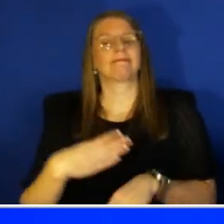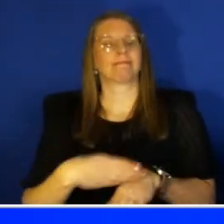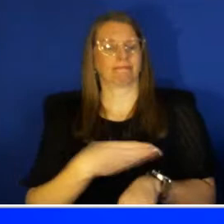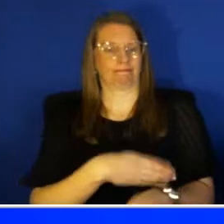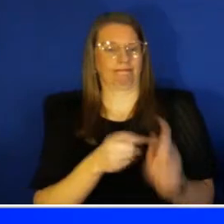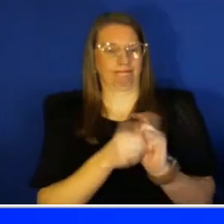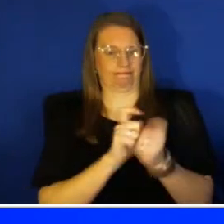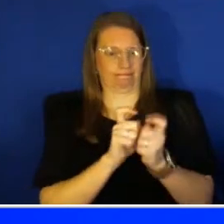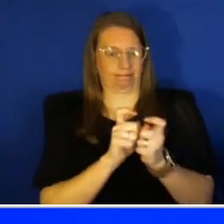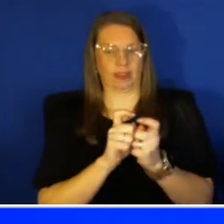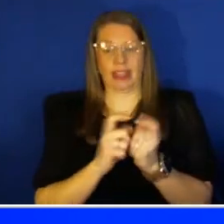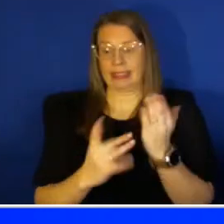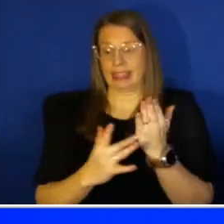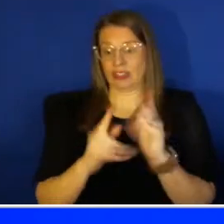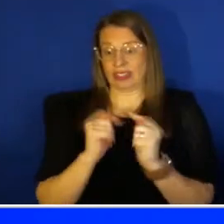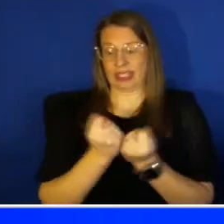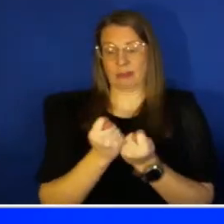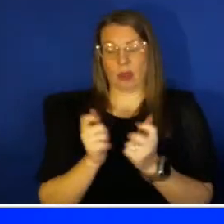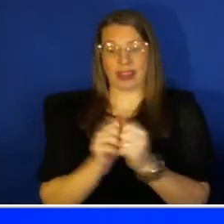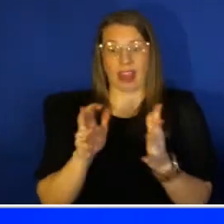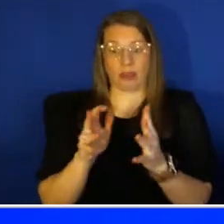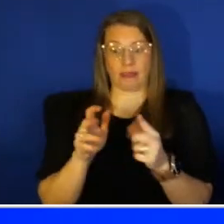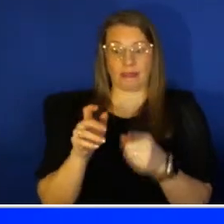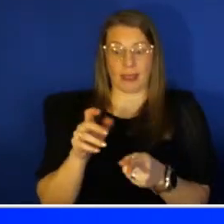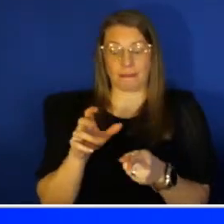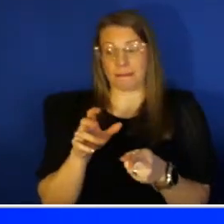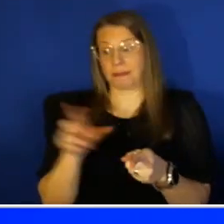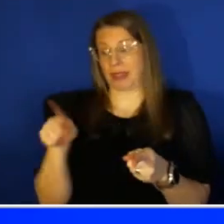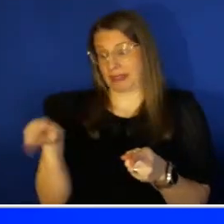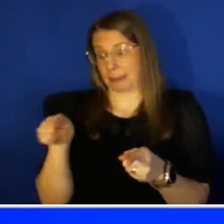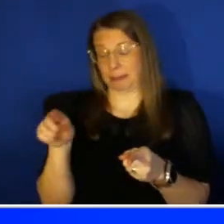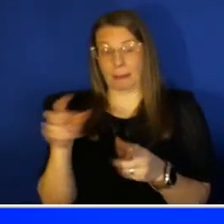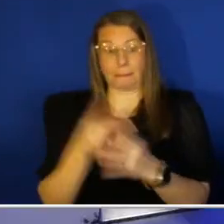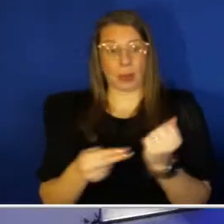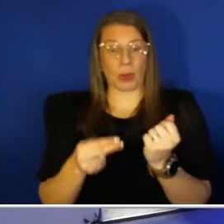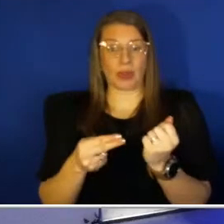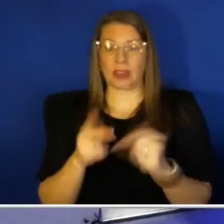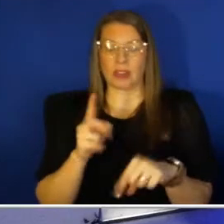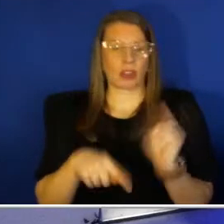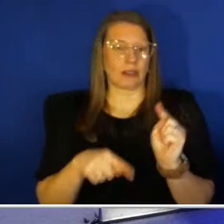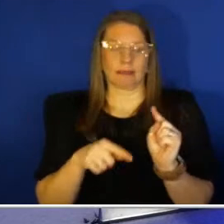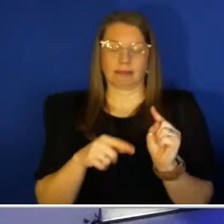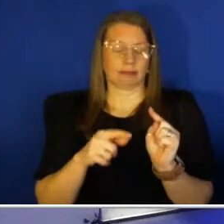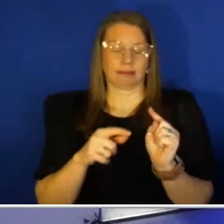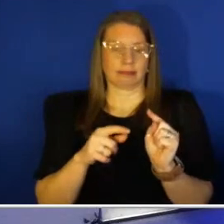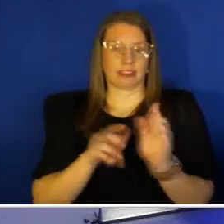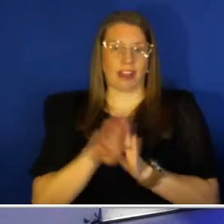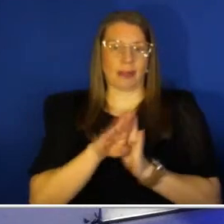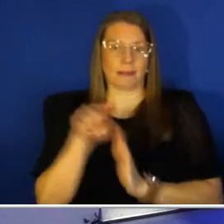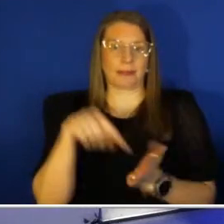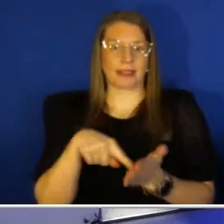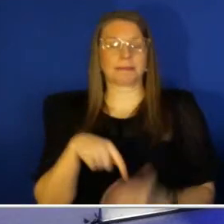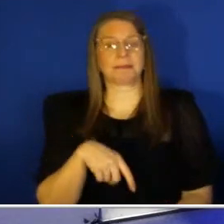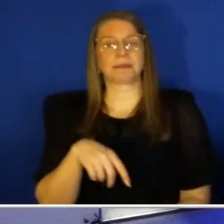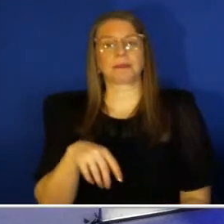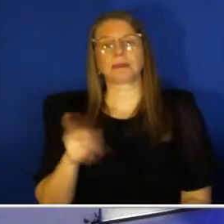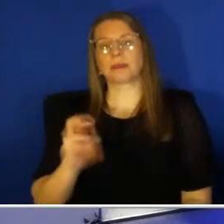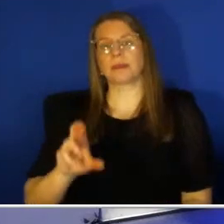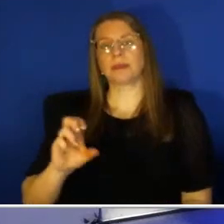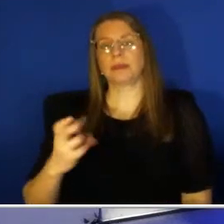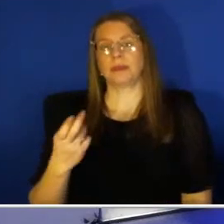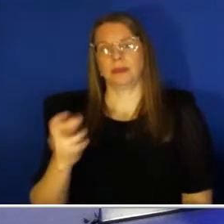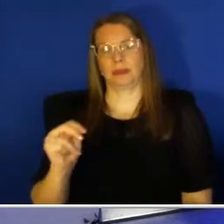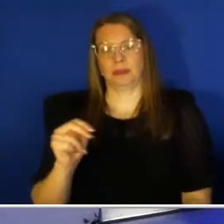team, we wouldn't have been able to get this rolled out. Dr. Chen? Yeah, I just want to chime in from a